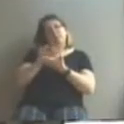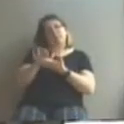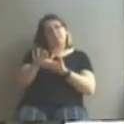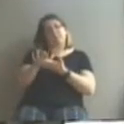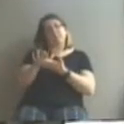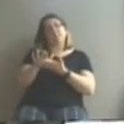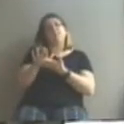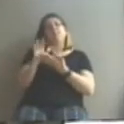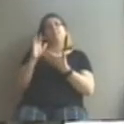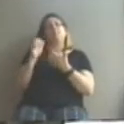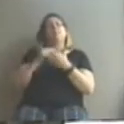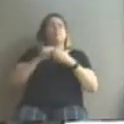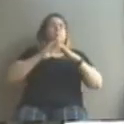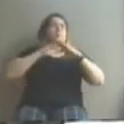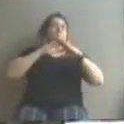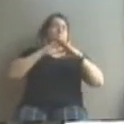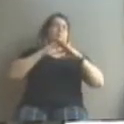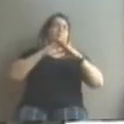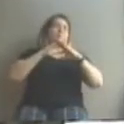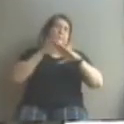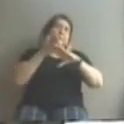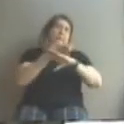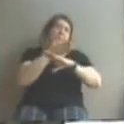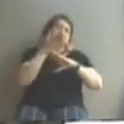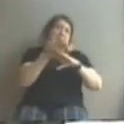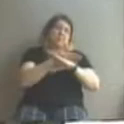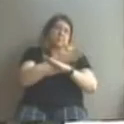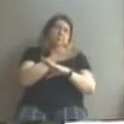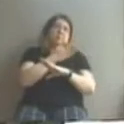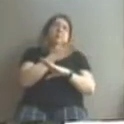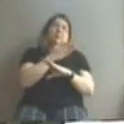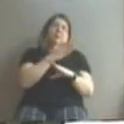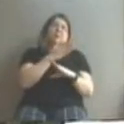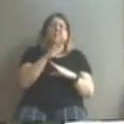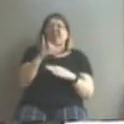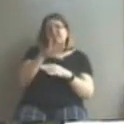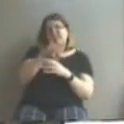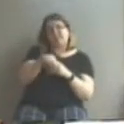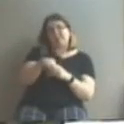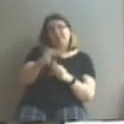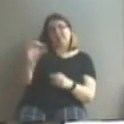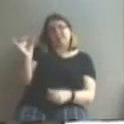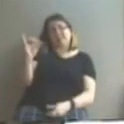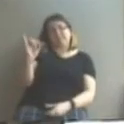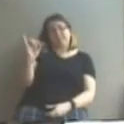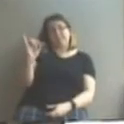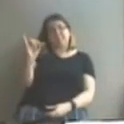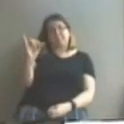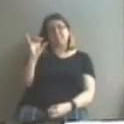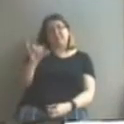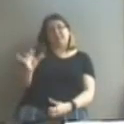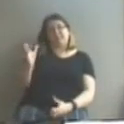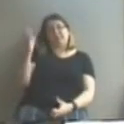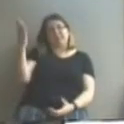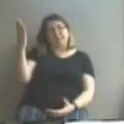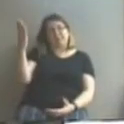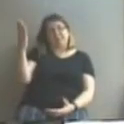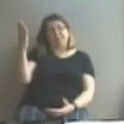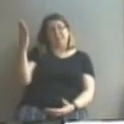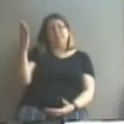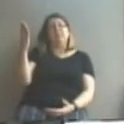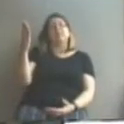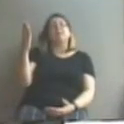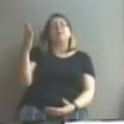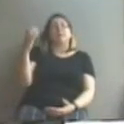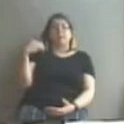with preventative maintenance crews, which is also part of this presentation, or this proposal,